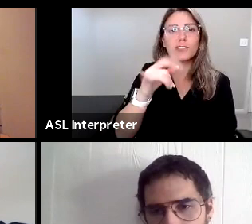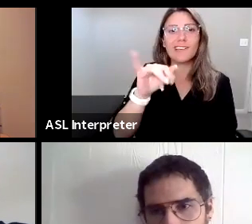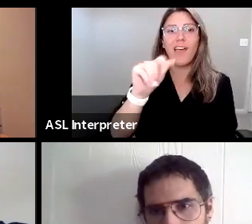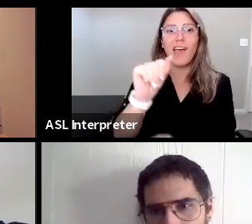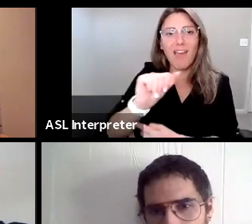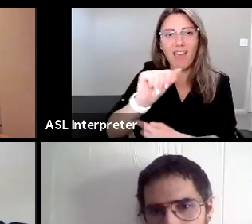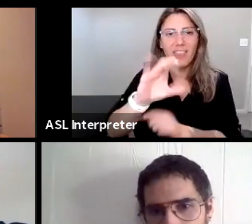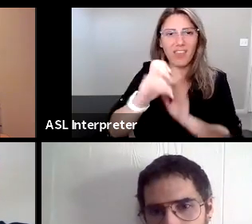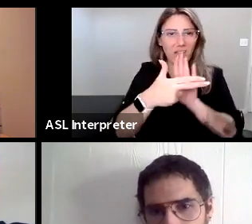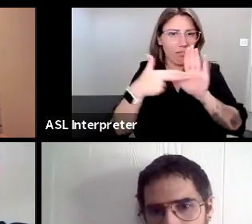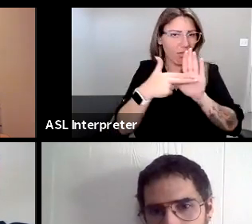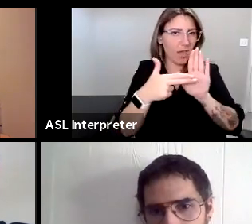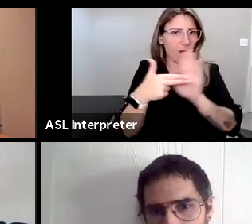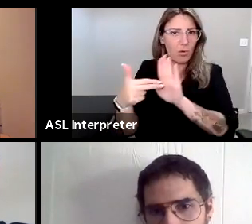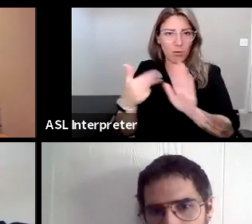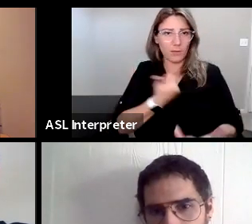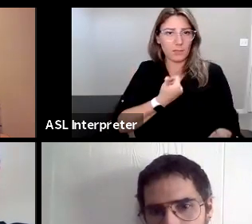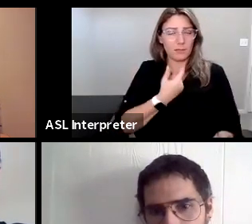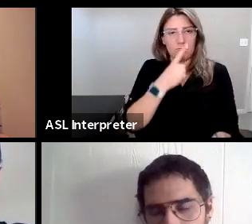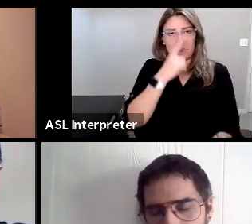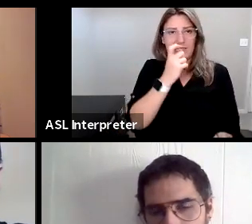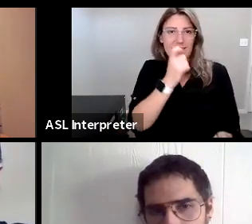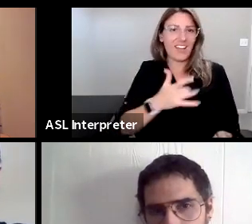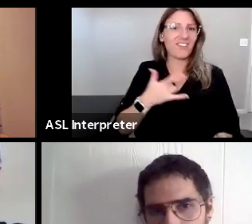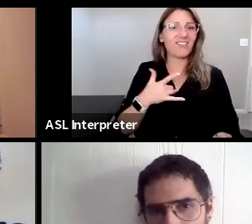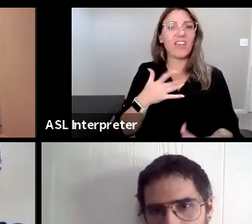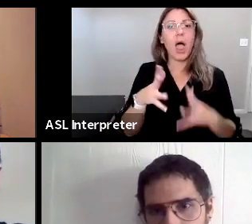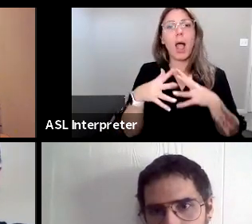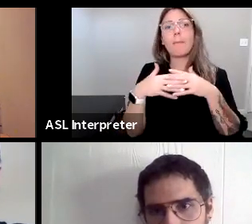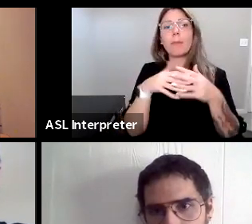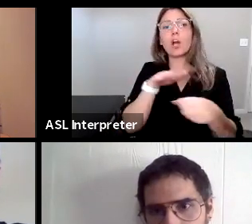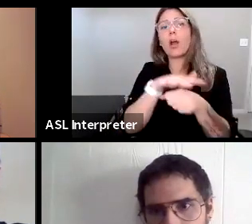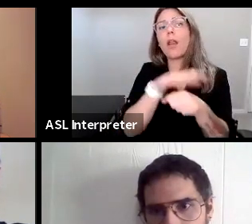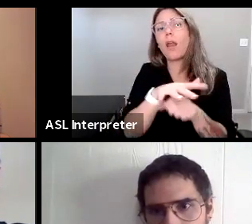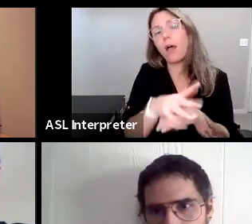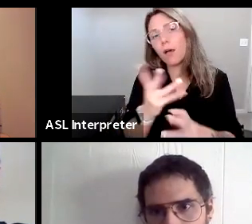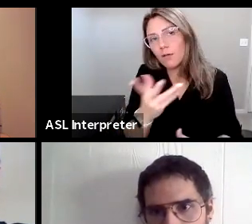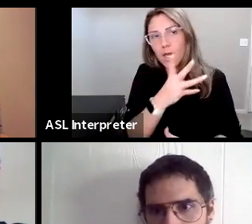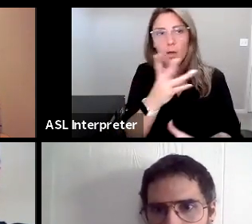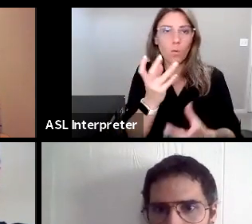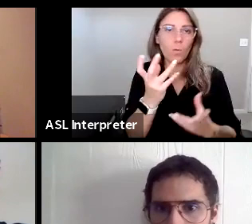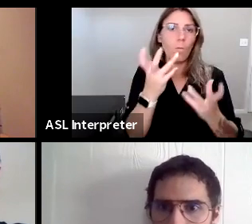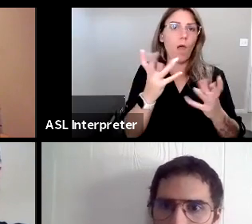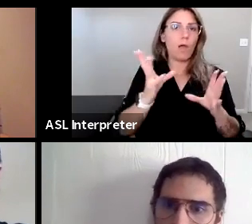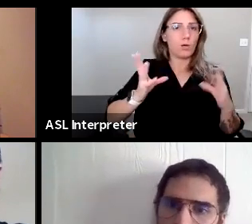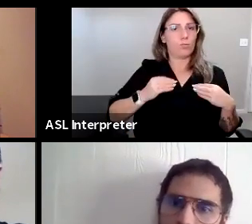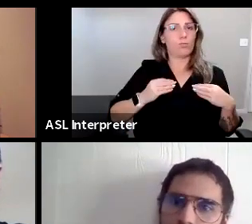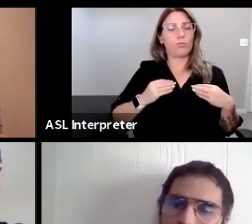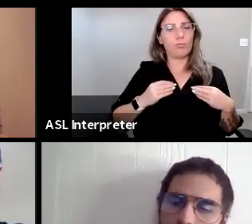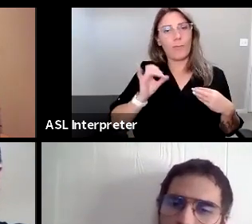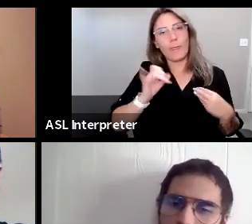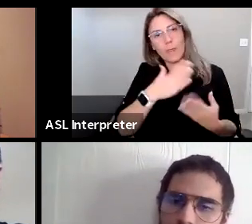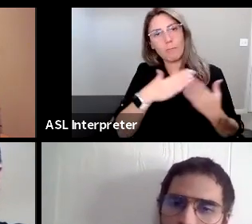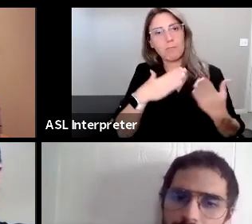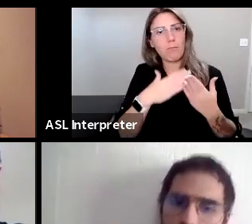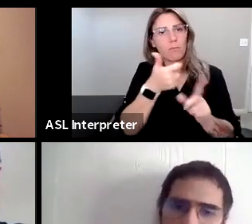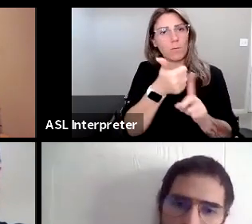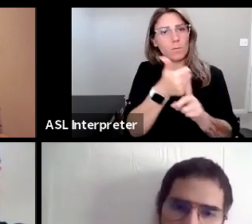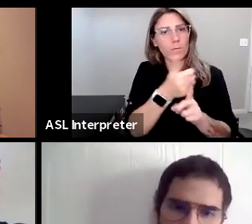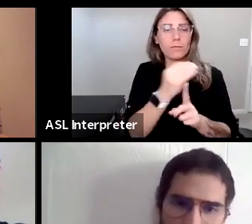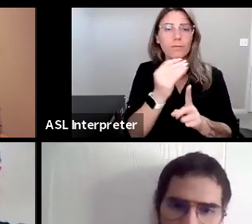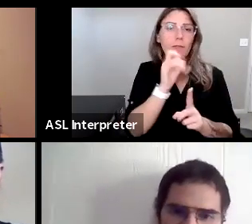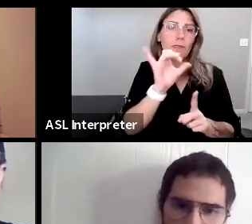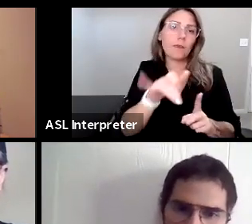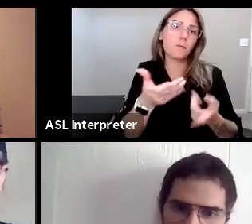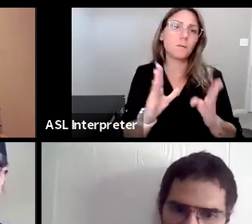label that they put in themselves because they didn't felt American enough. So they wanted to embrace that part of themselves. And that was a